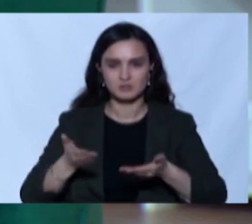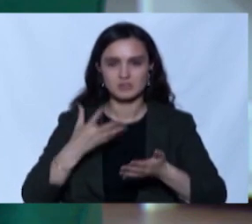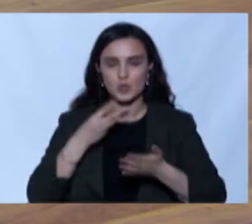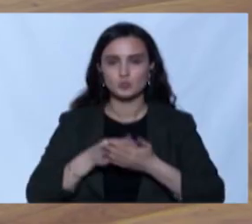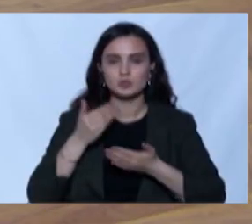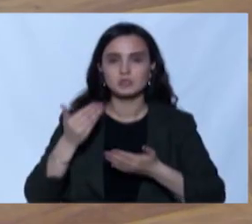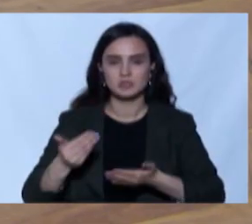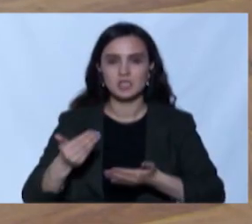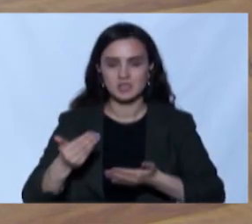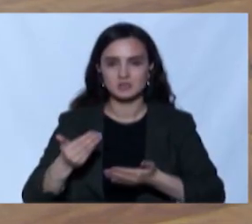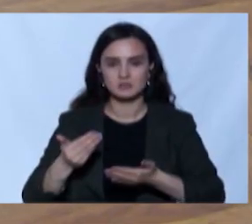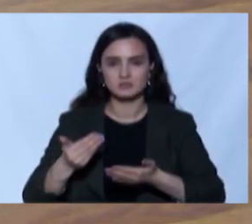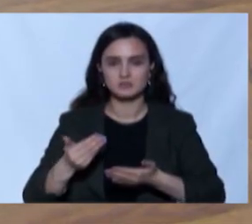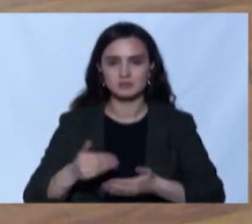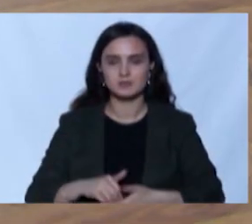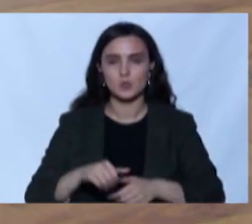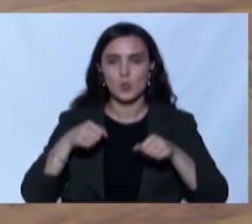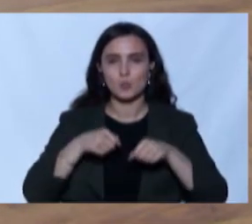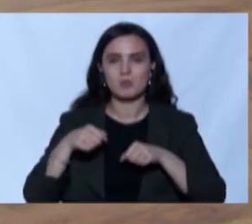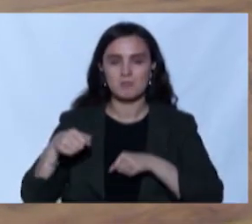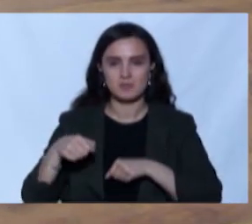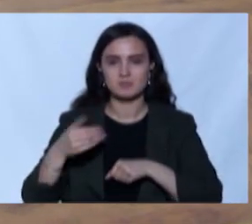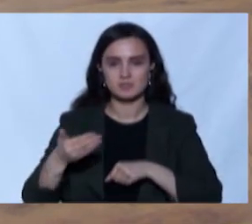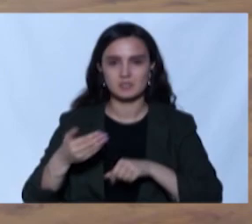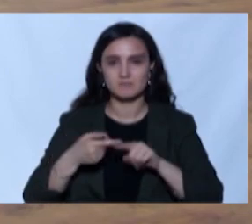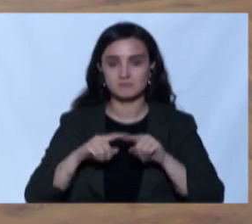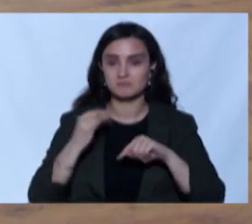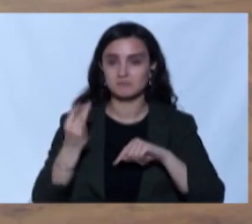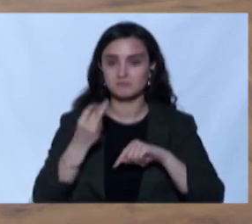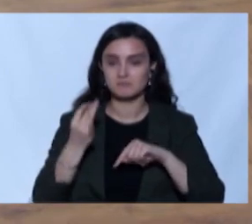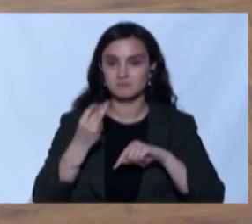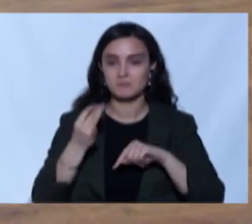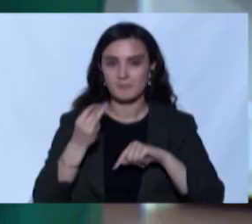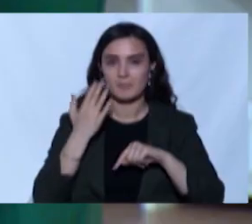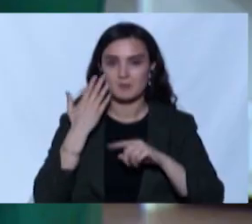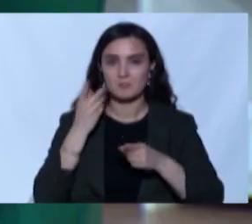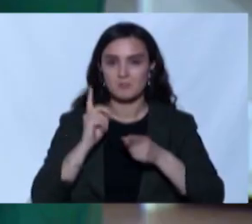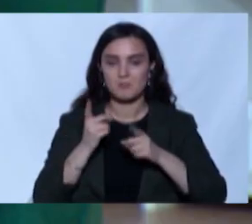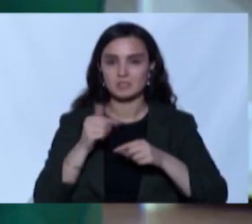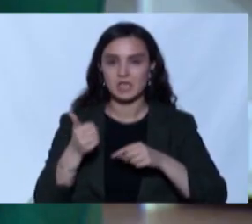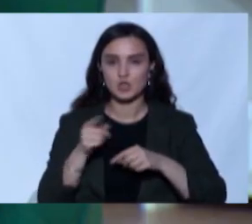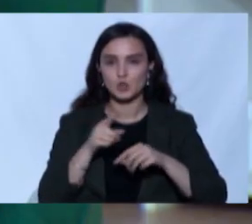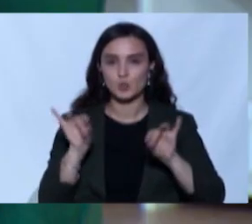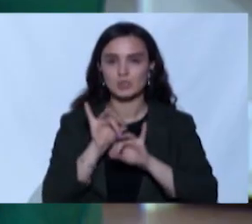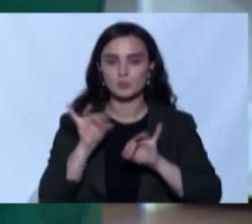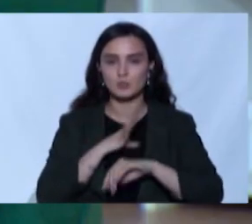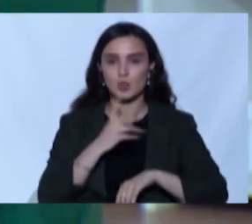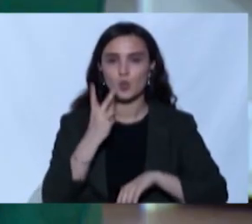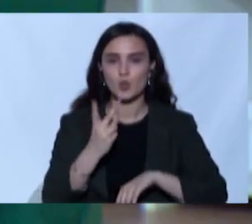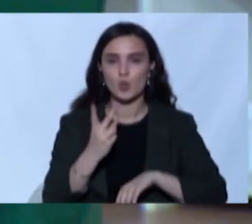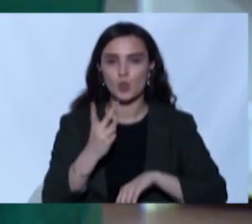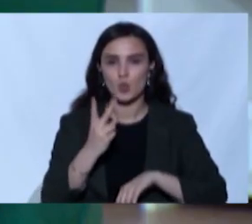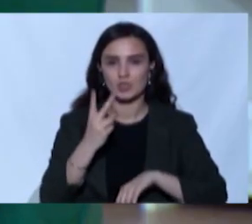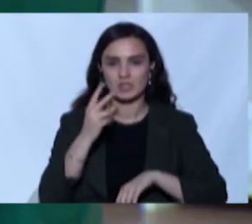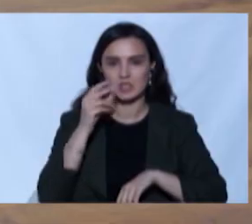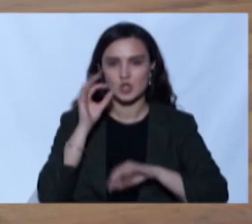property the same way a man could. And really, we see the formation of a really wonderful relationship between two like-minded